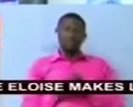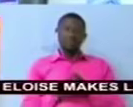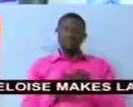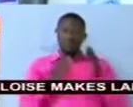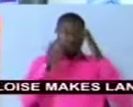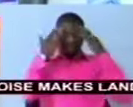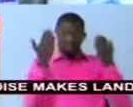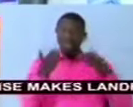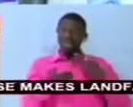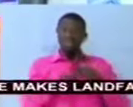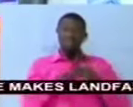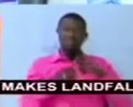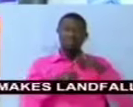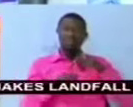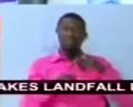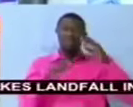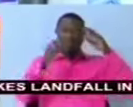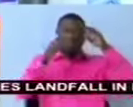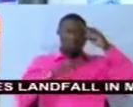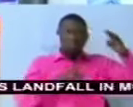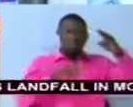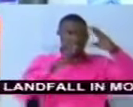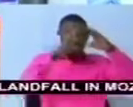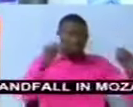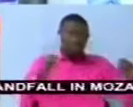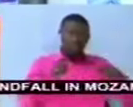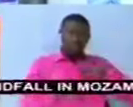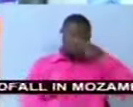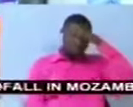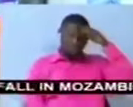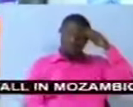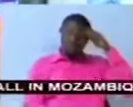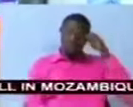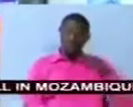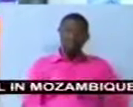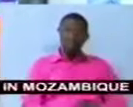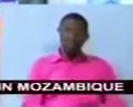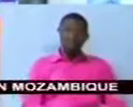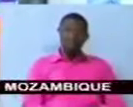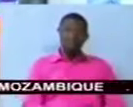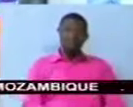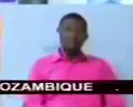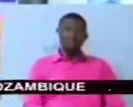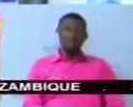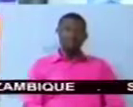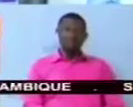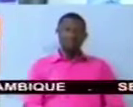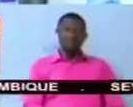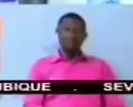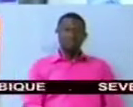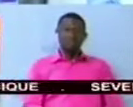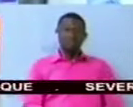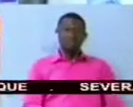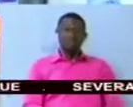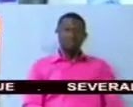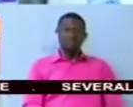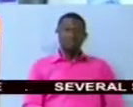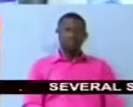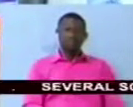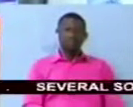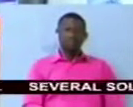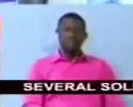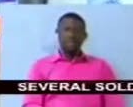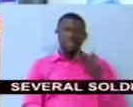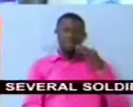didn't know any of the department that I work. Koku boko ne diw ndeke drogue la doon jaay li mo def na na ndeke moto mi lay lool la. If